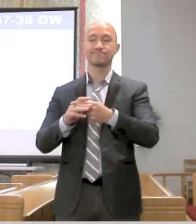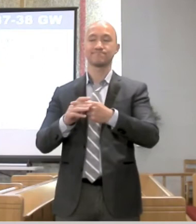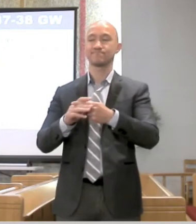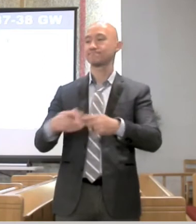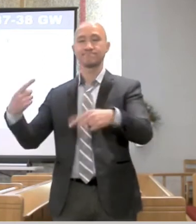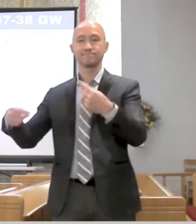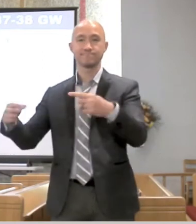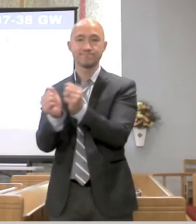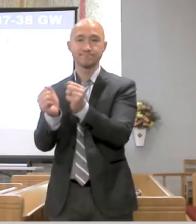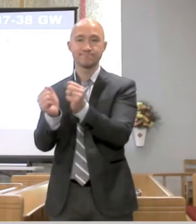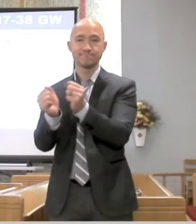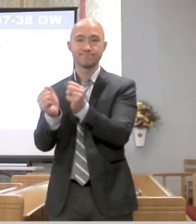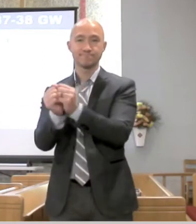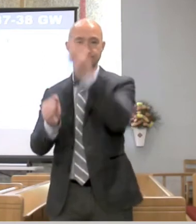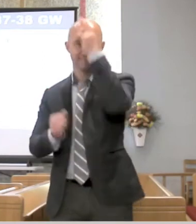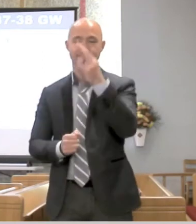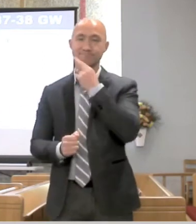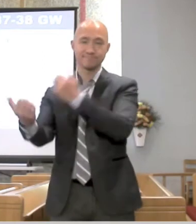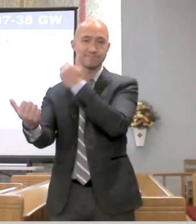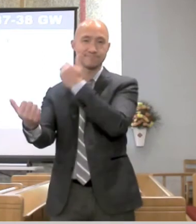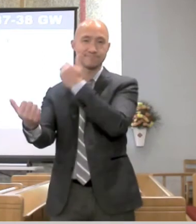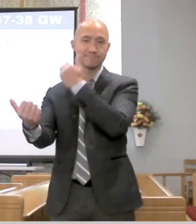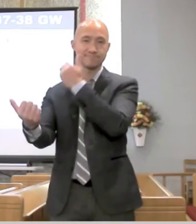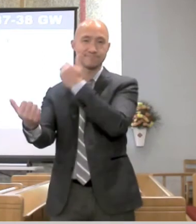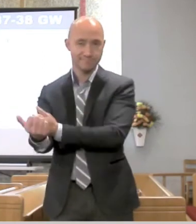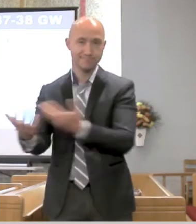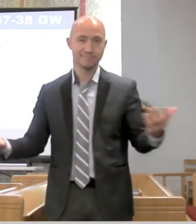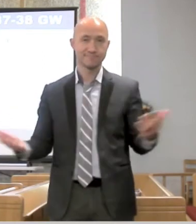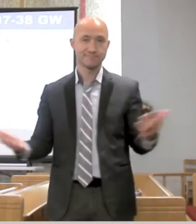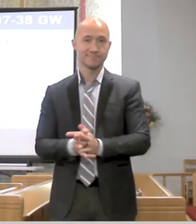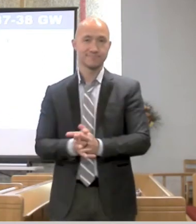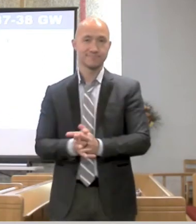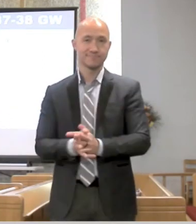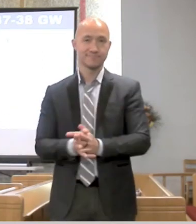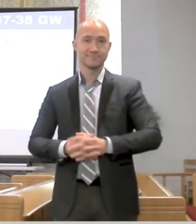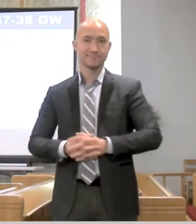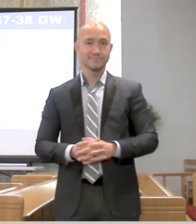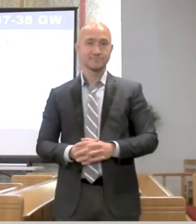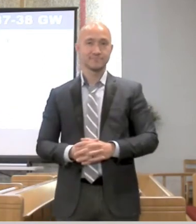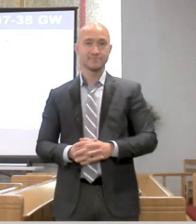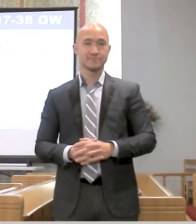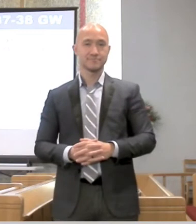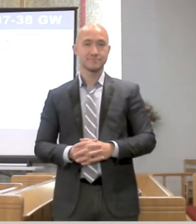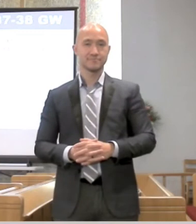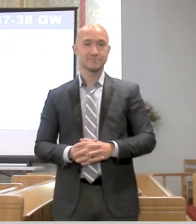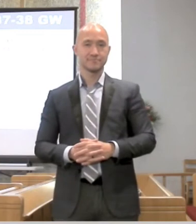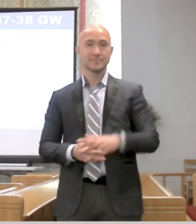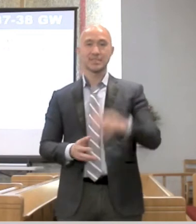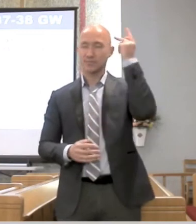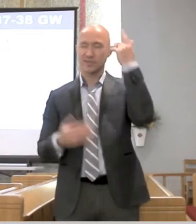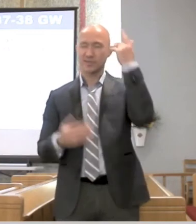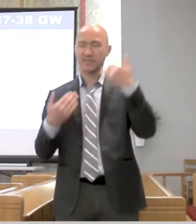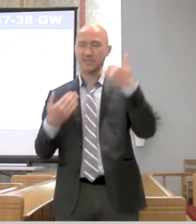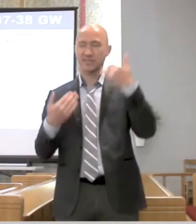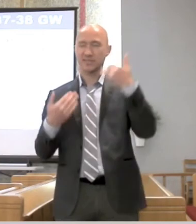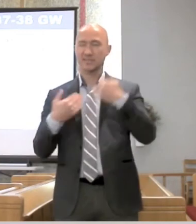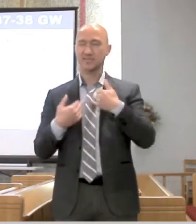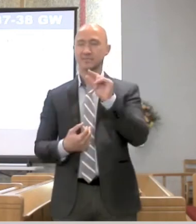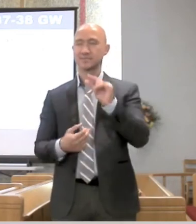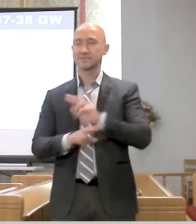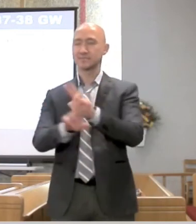a riot and be blamed for it and be removed from being governor of Judea and Samaria, even though he didn't like it. But it must have been a nice position for